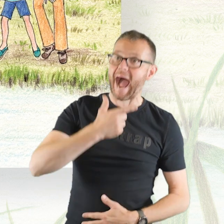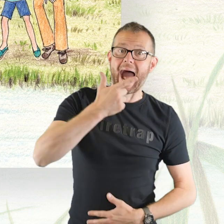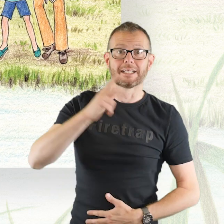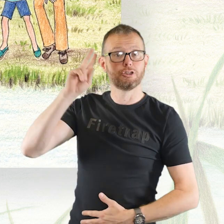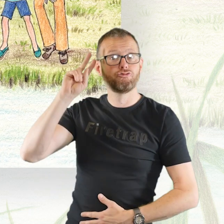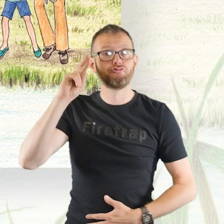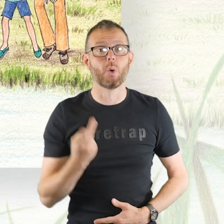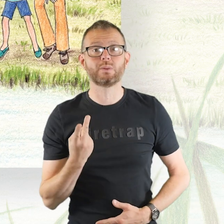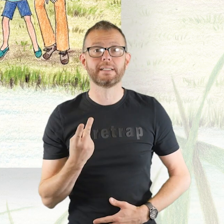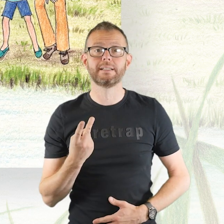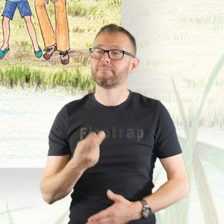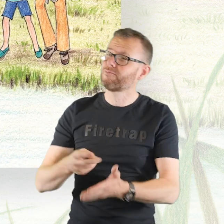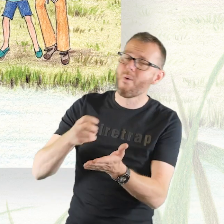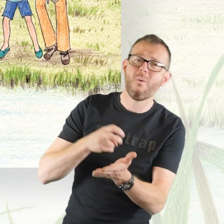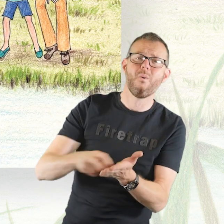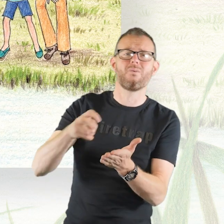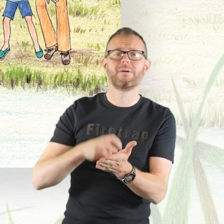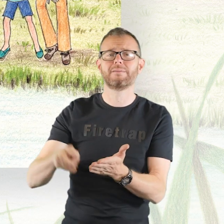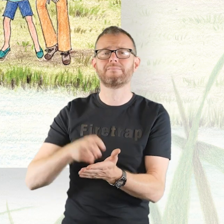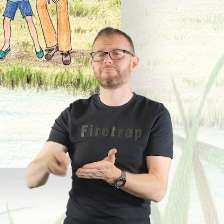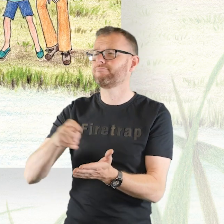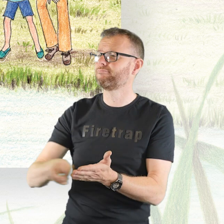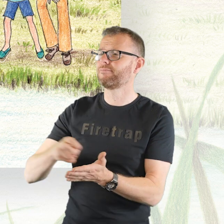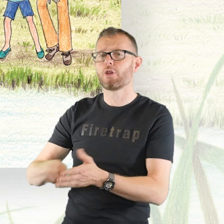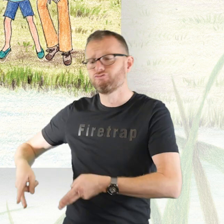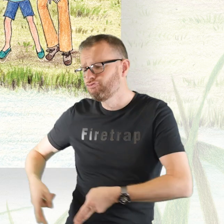Alex and Rosie walked along the banks of the River Stour.